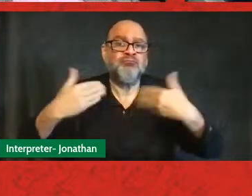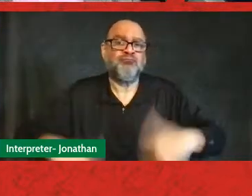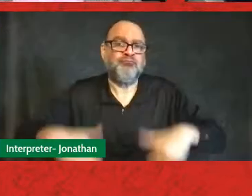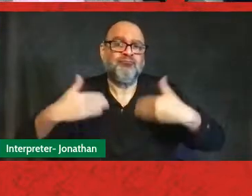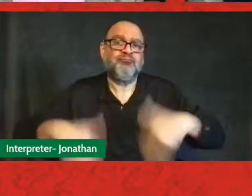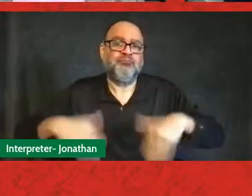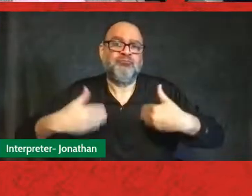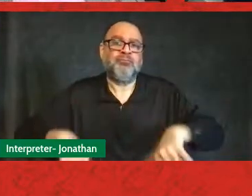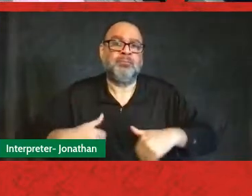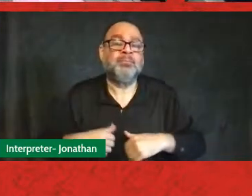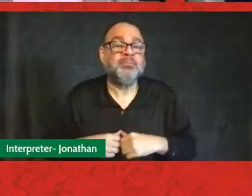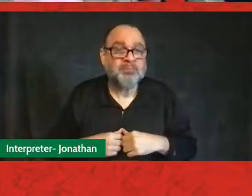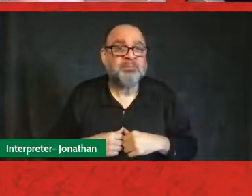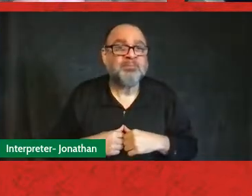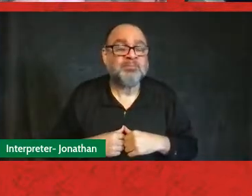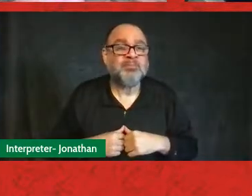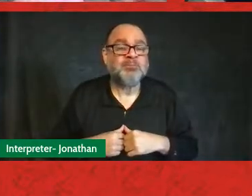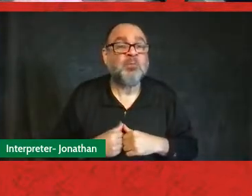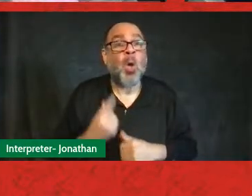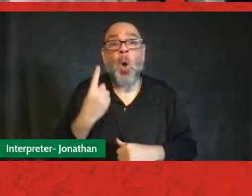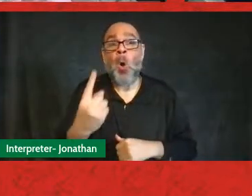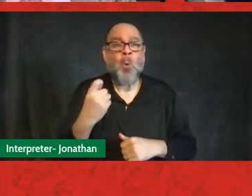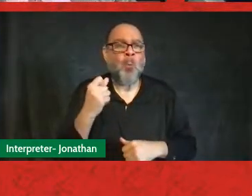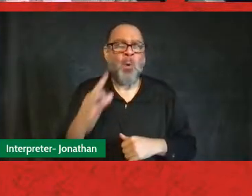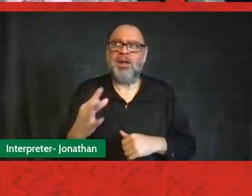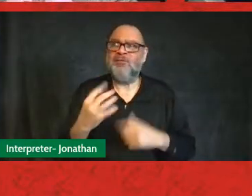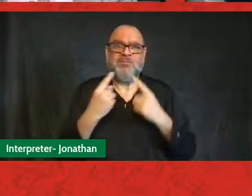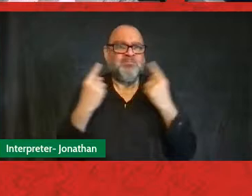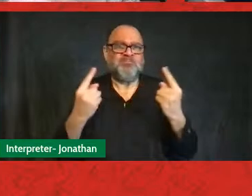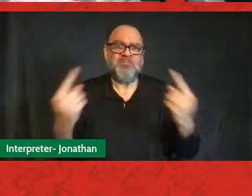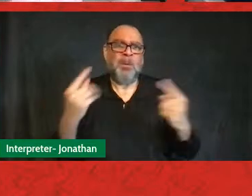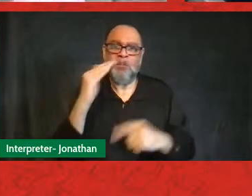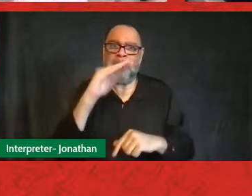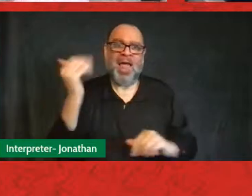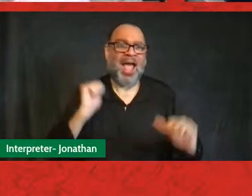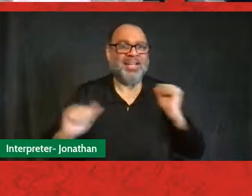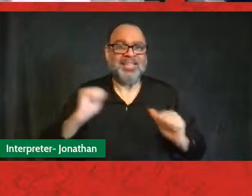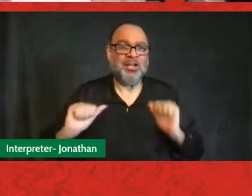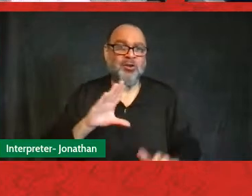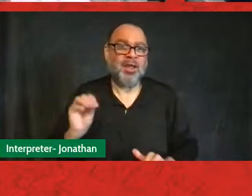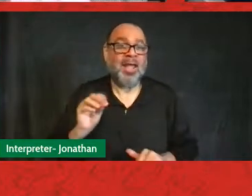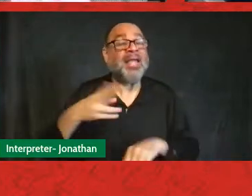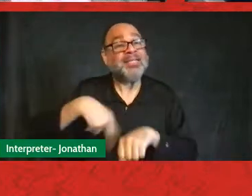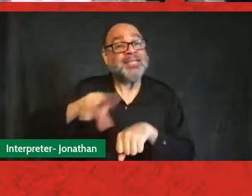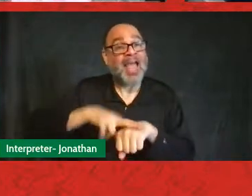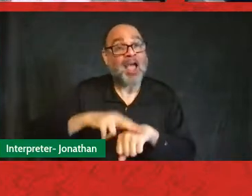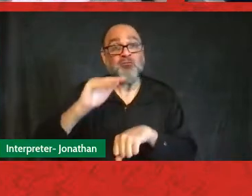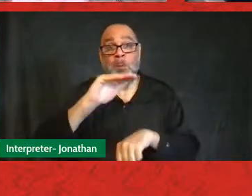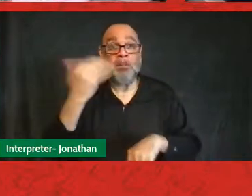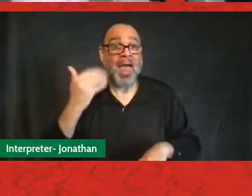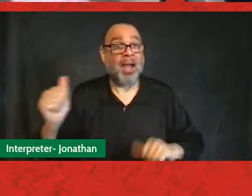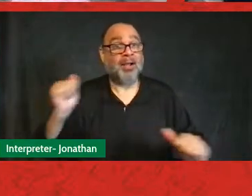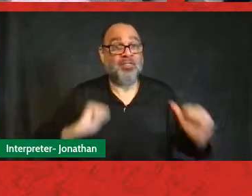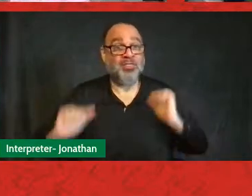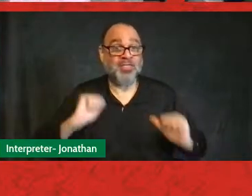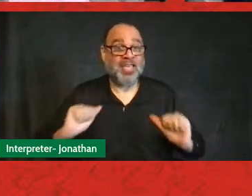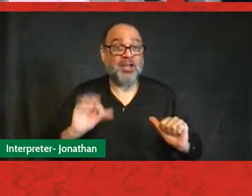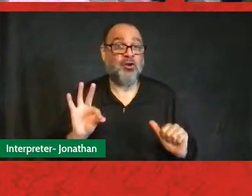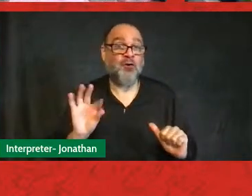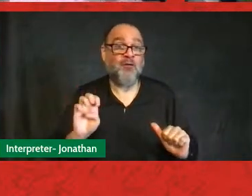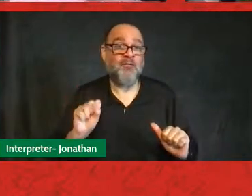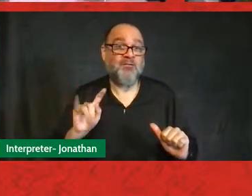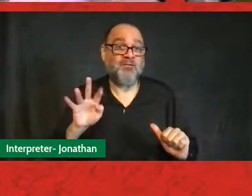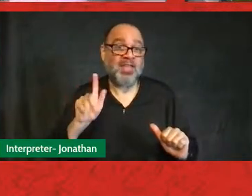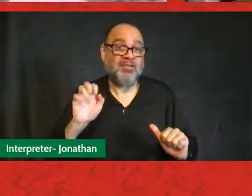fascinating Black theater companies that I think of as really being in the tradition is the National Black Theater Festival, mm-hmm. which every